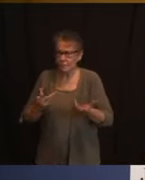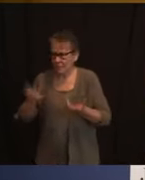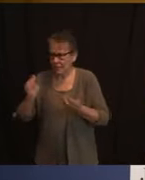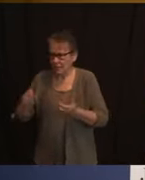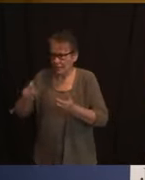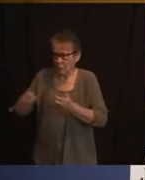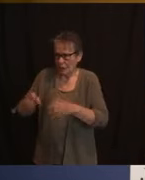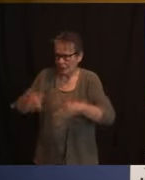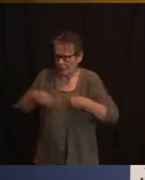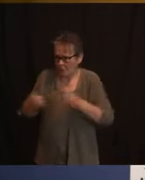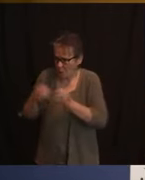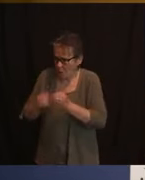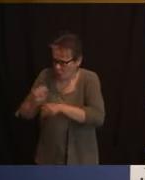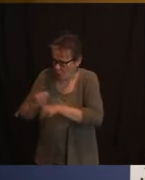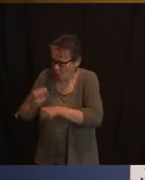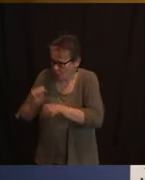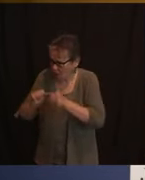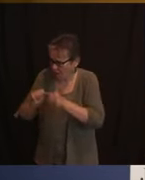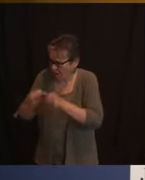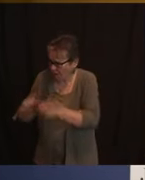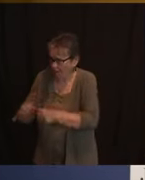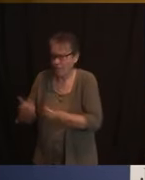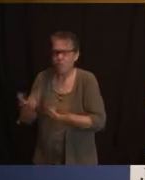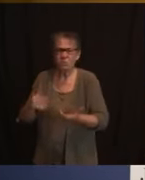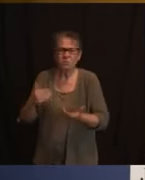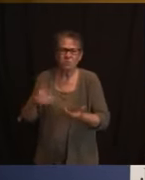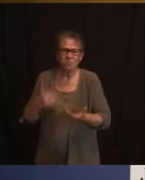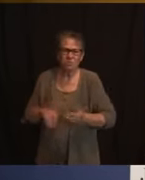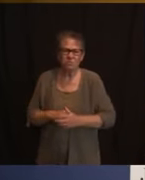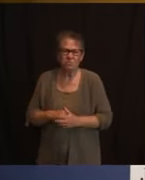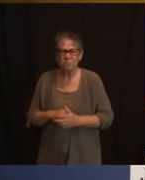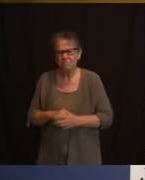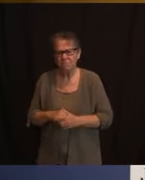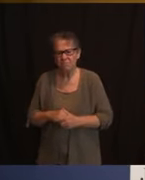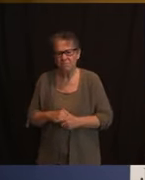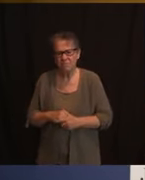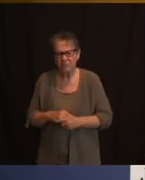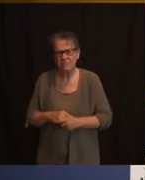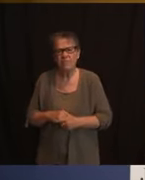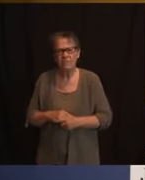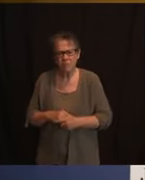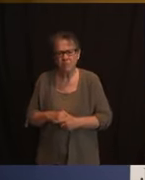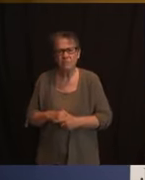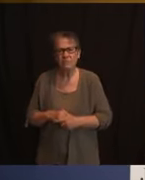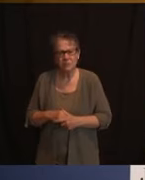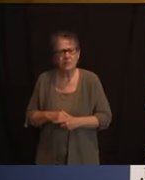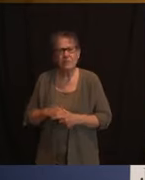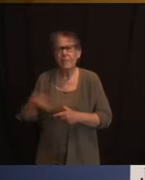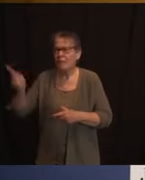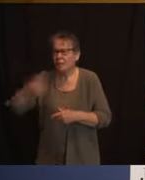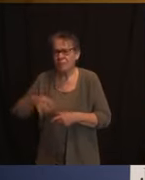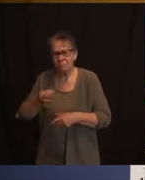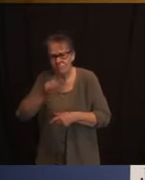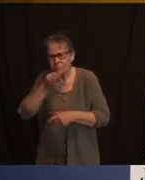to them for care. In fact, during the past 2 months, the hospitals have taken care